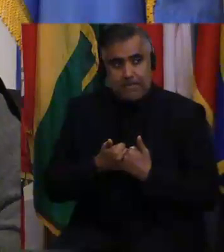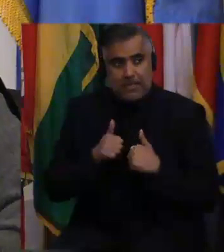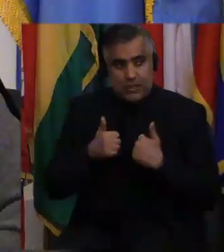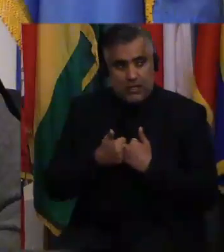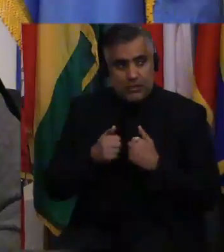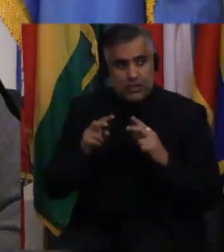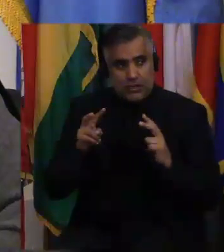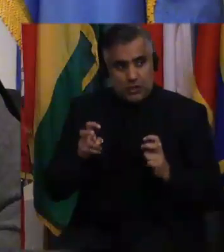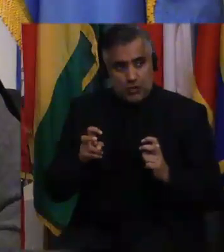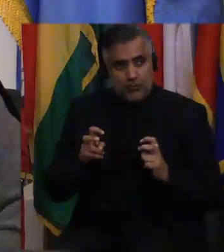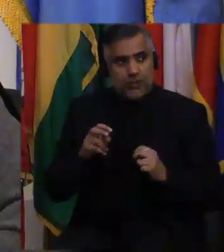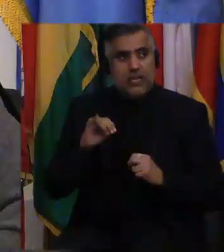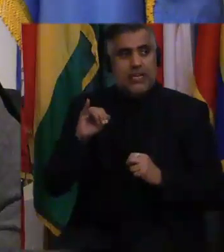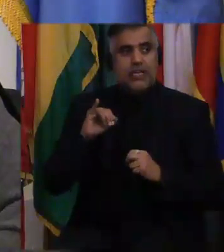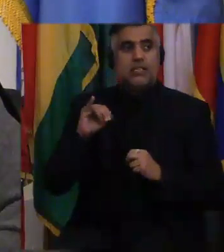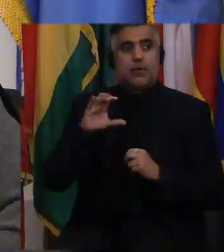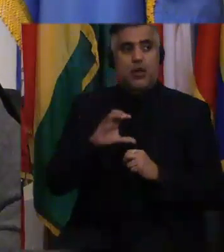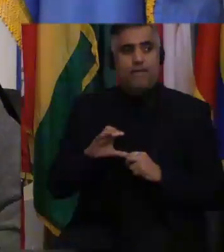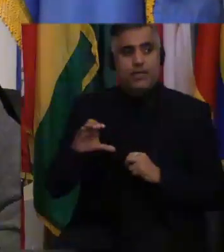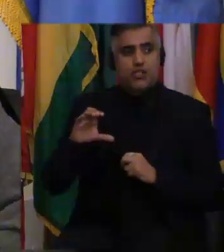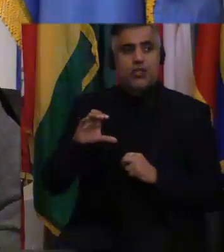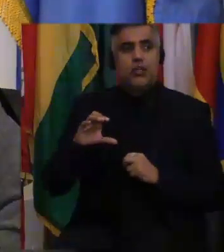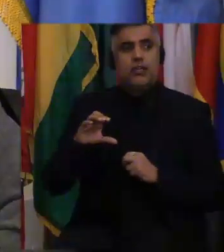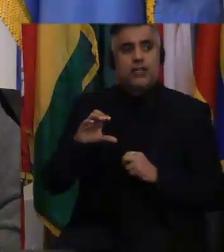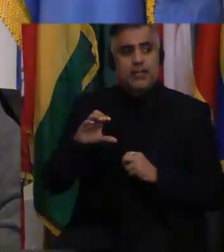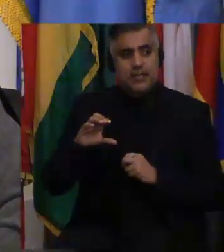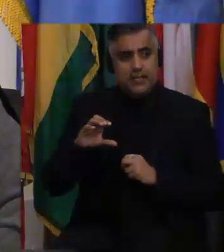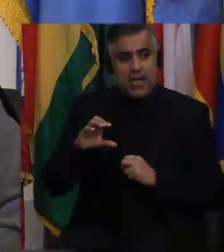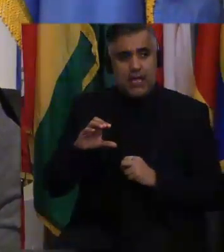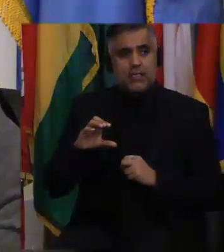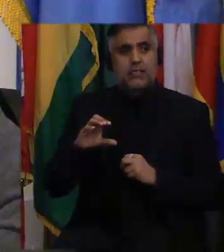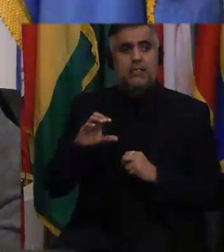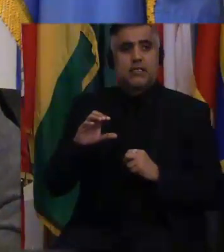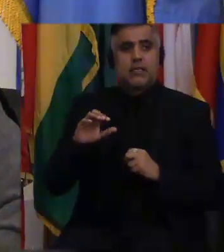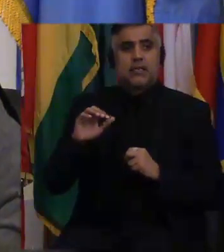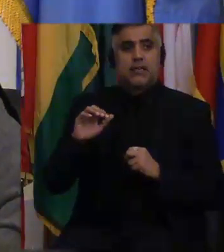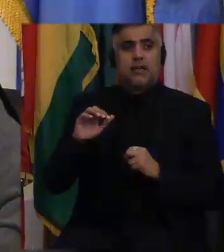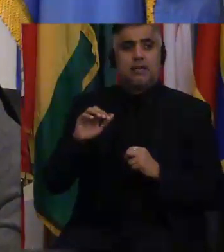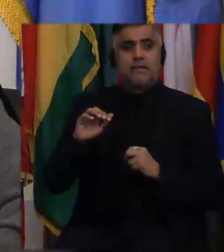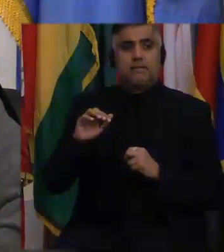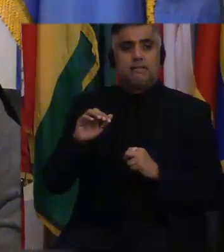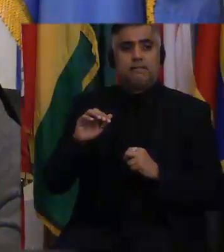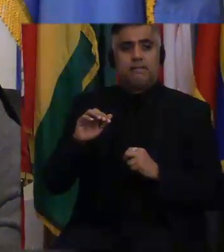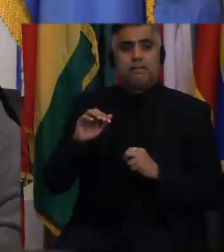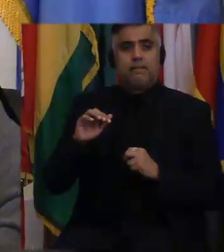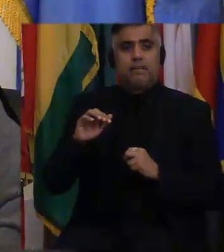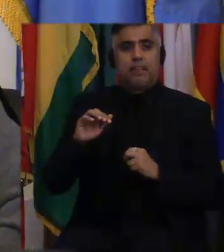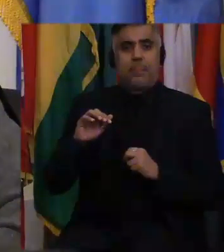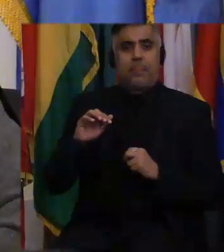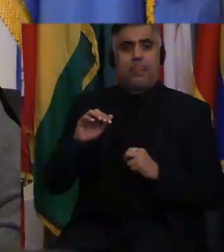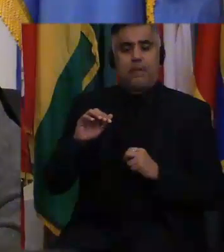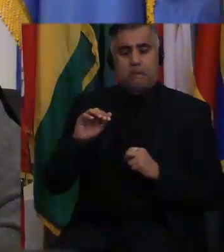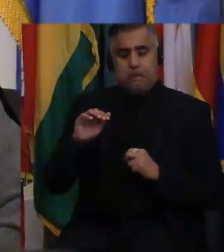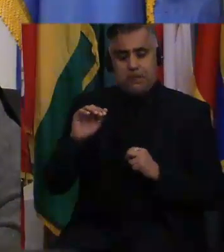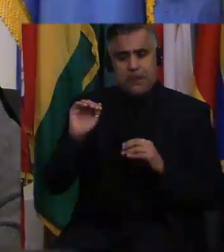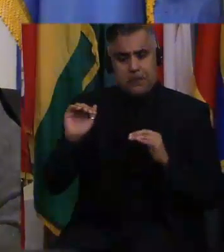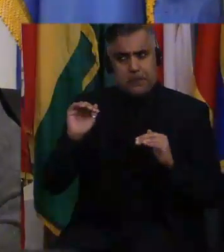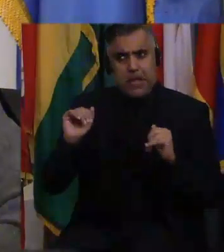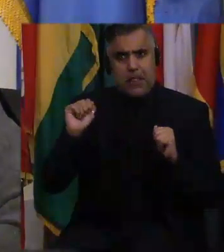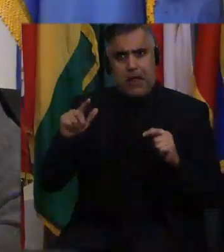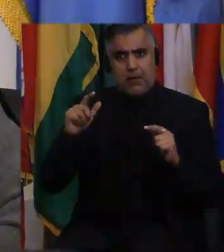issue. Istanbul Convention is has raised a lot of, I would say, eyebrows